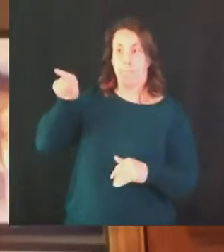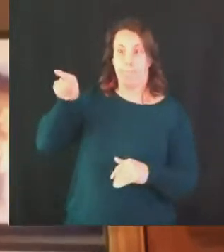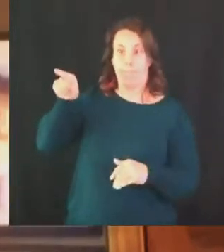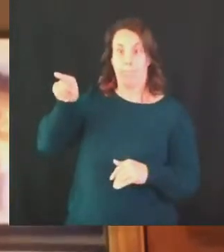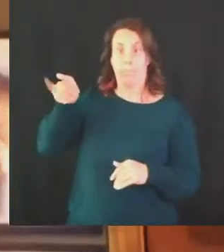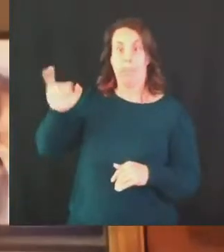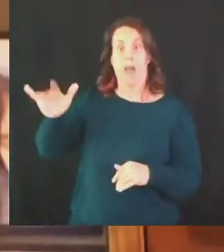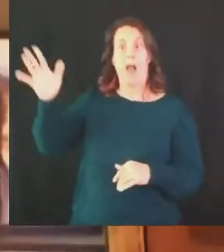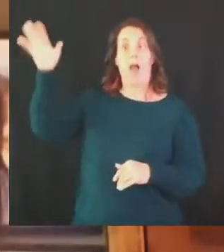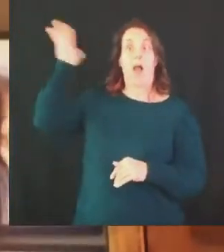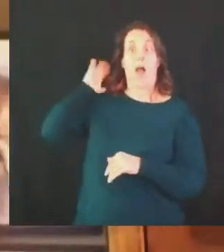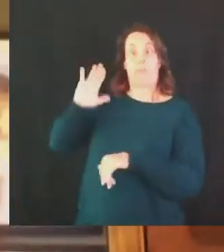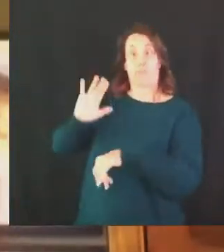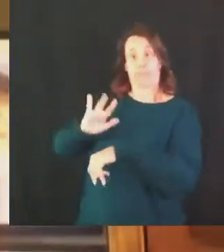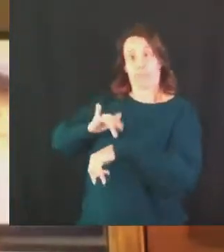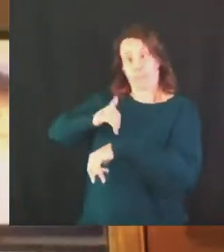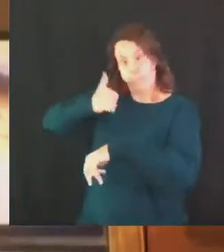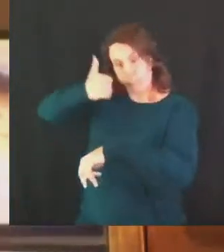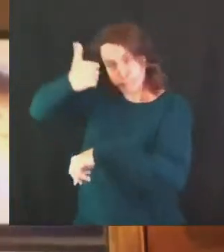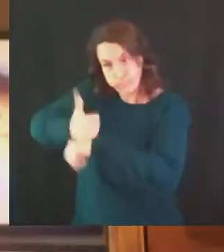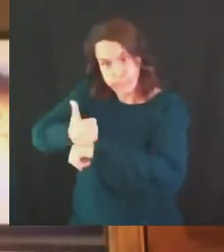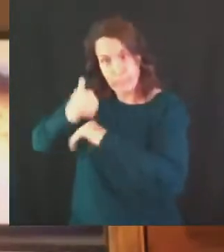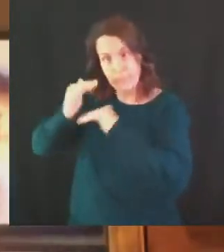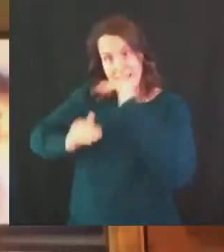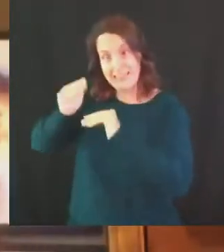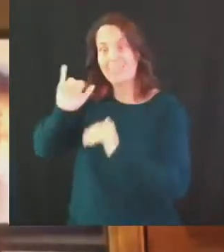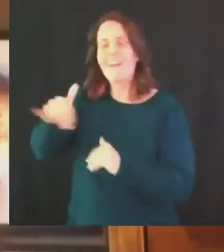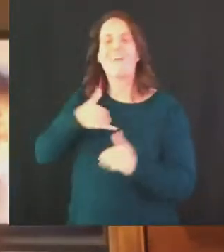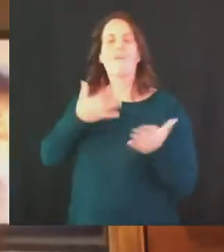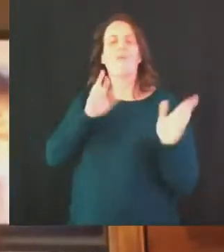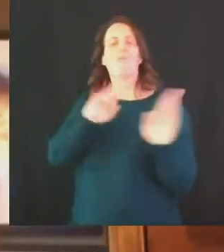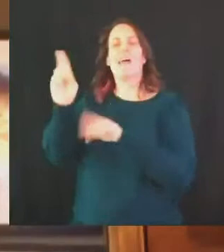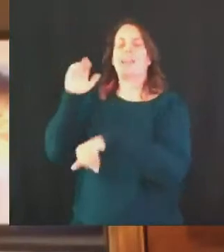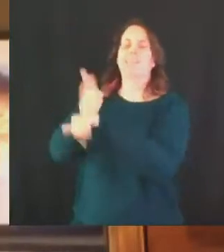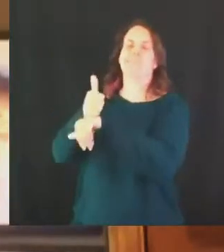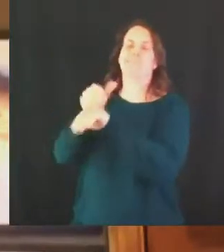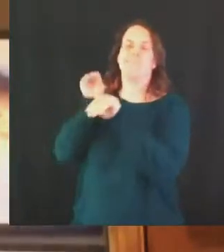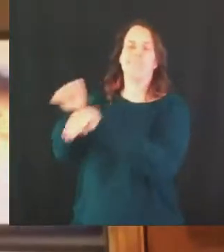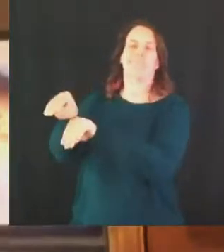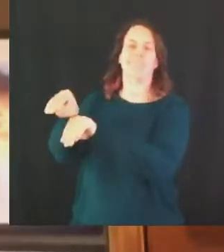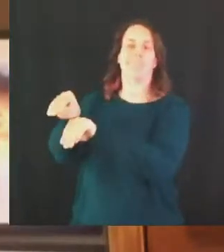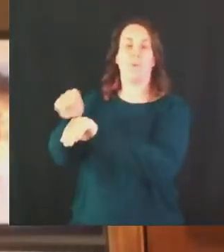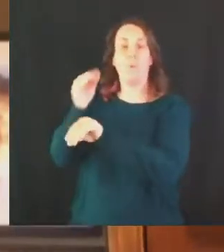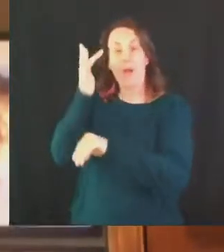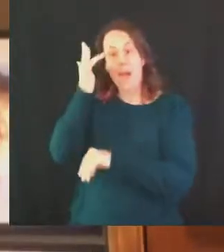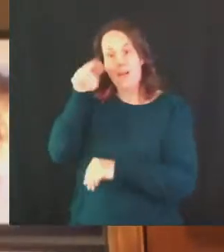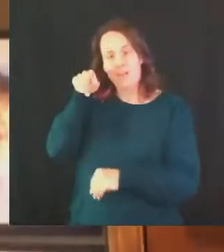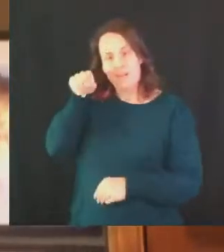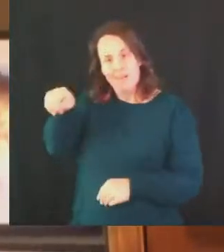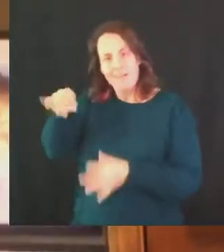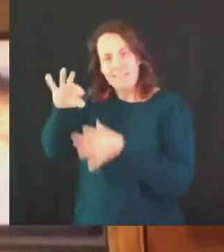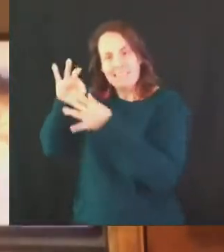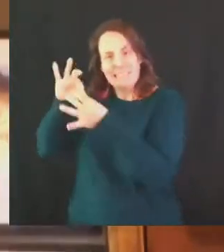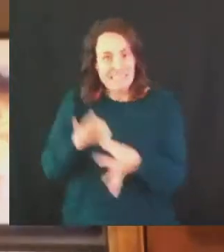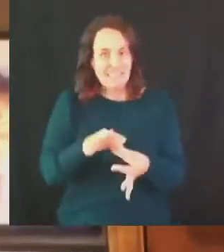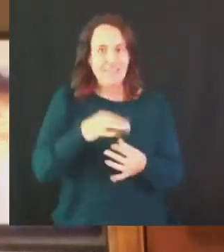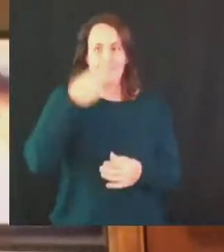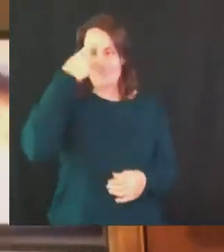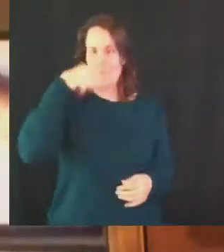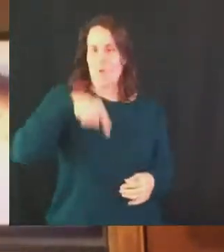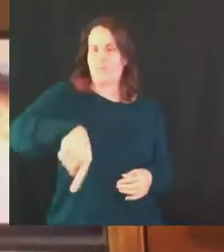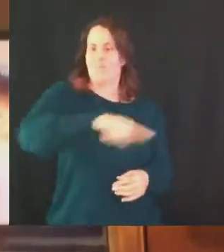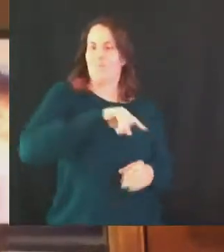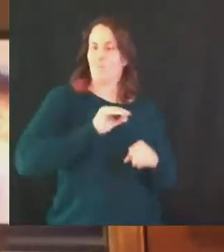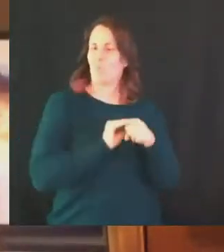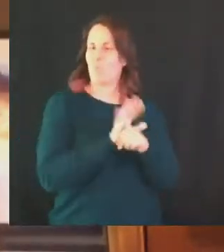the COVID population. So all of those remain in place. During the time that we have been mothballed, the